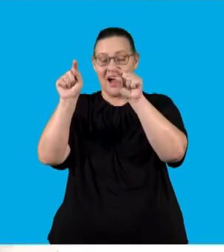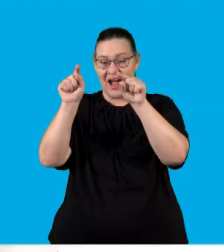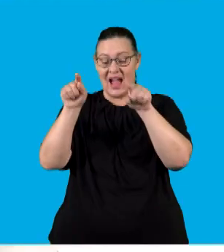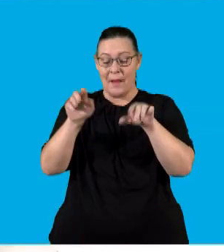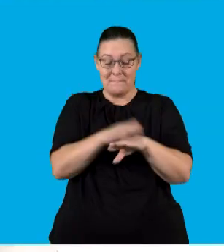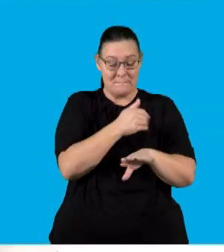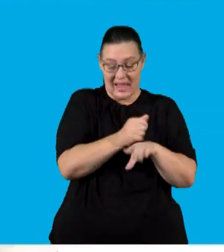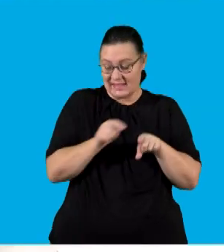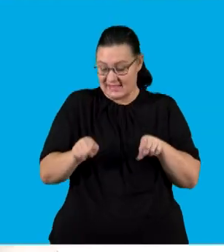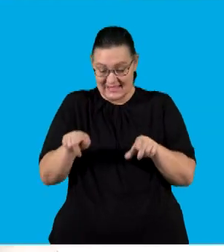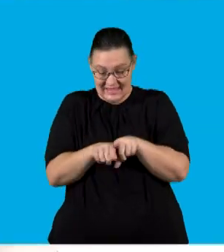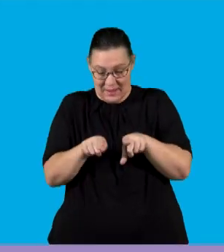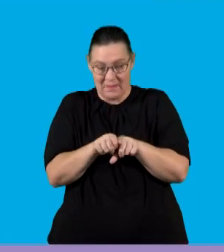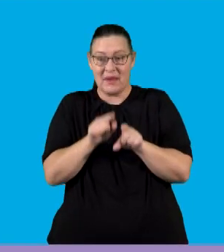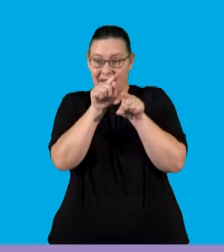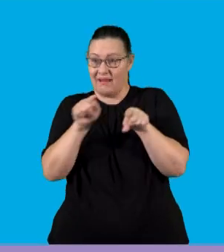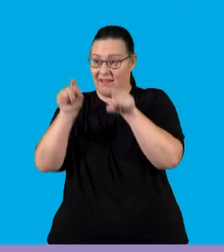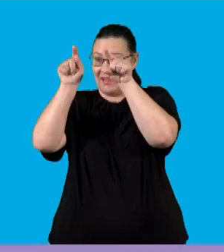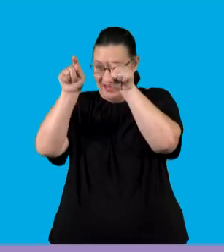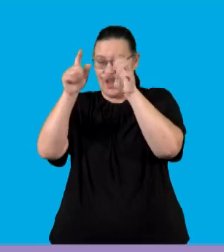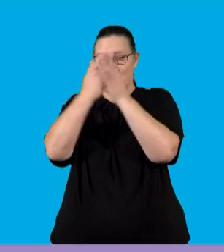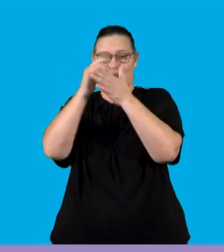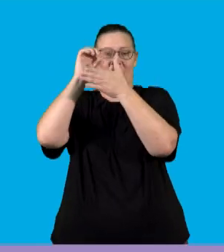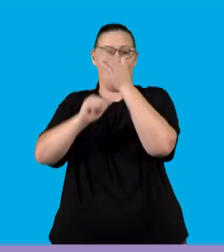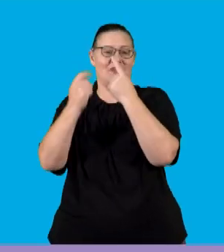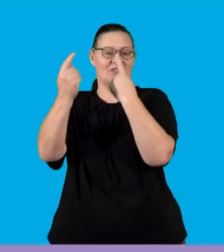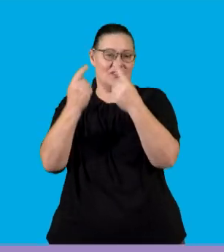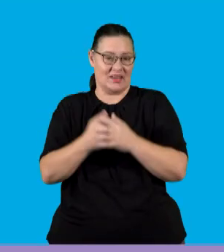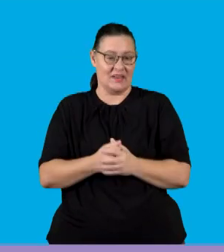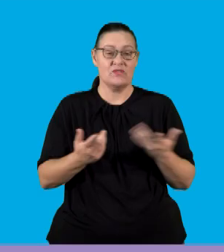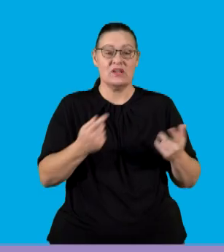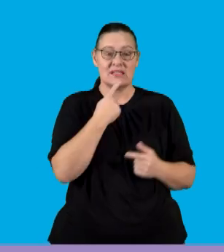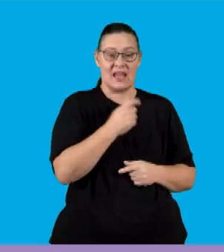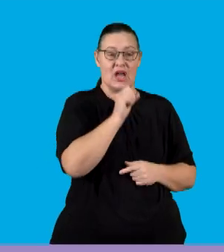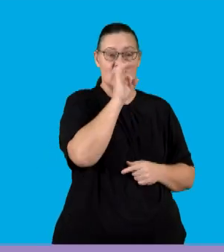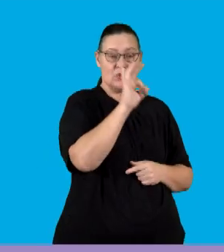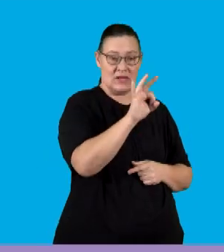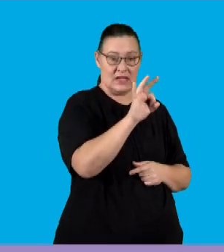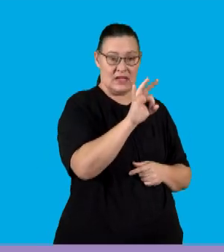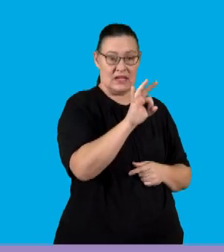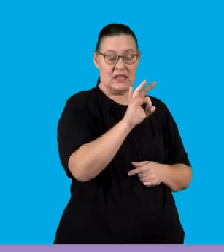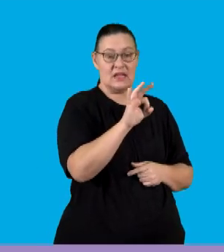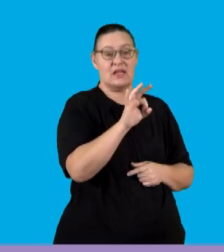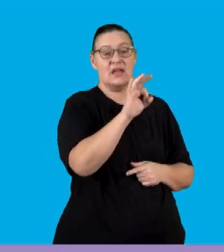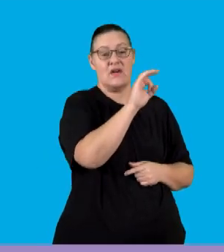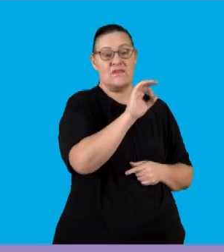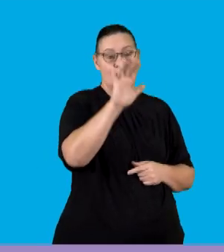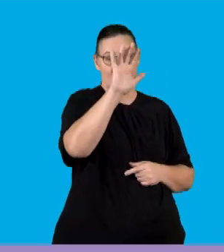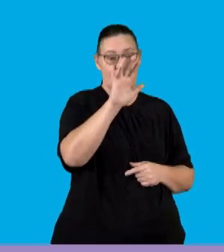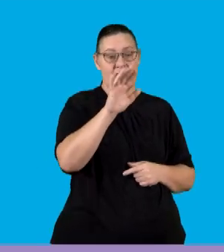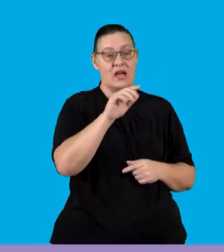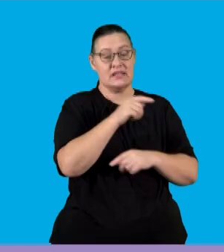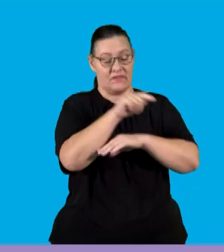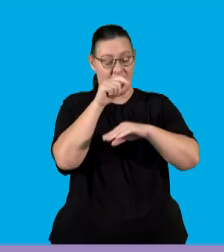remember what happens? Well, firstly, if we say 3 exponent 5 divided